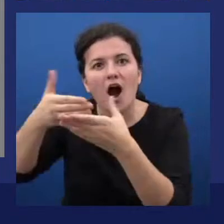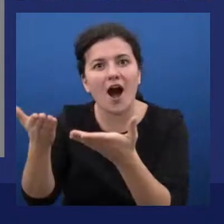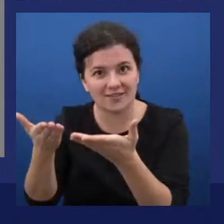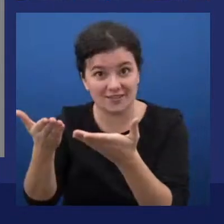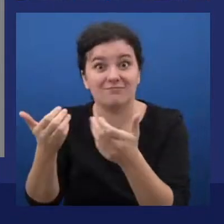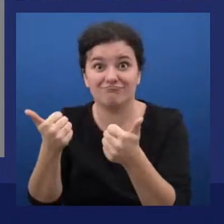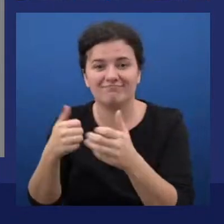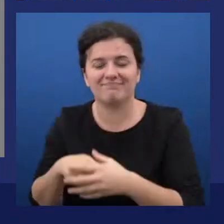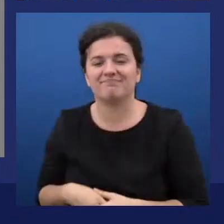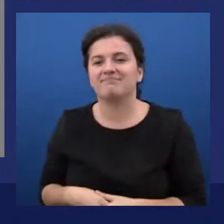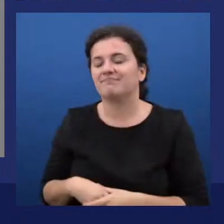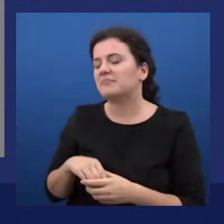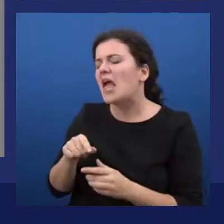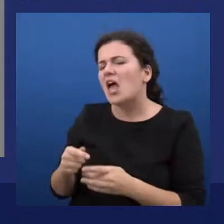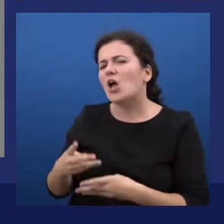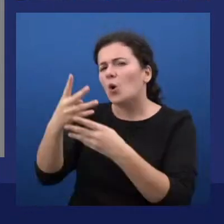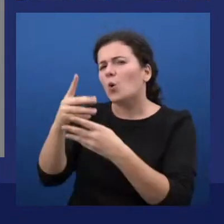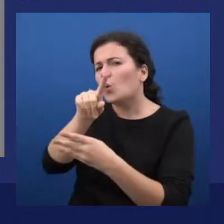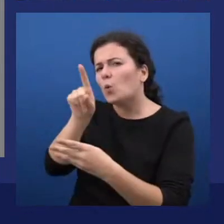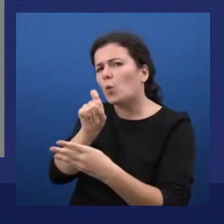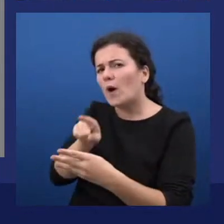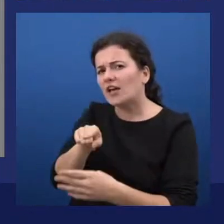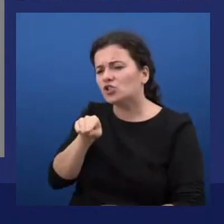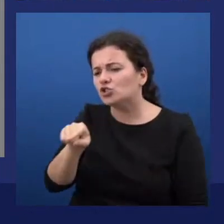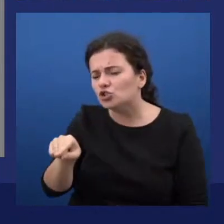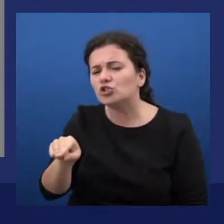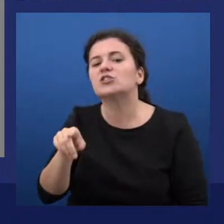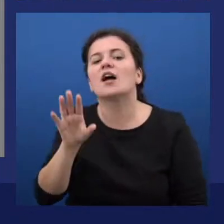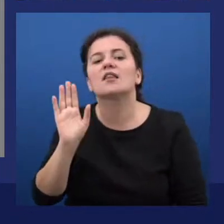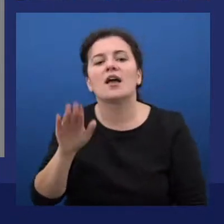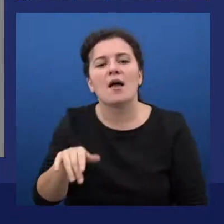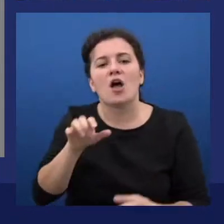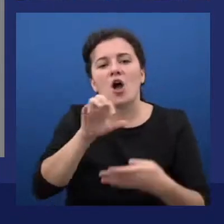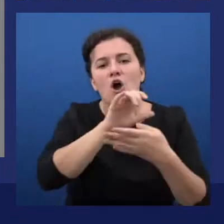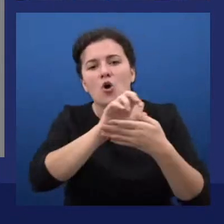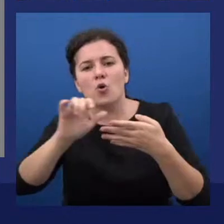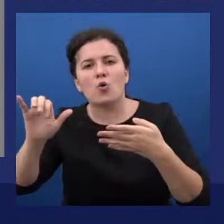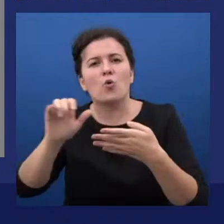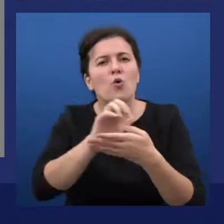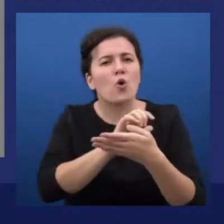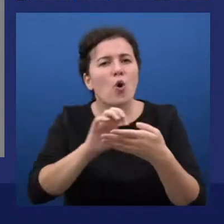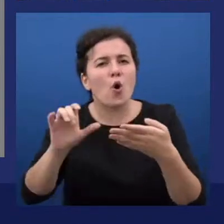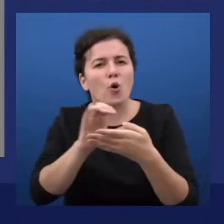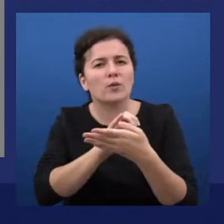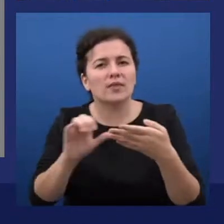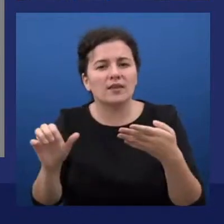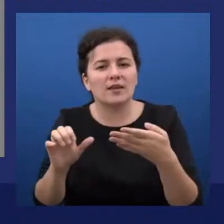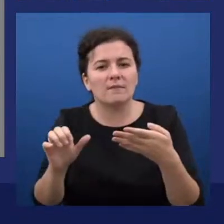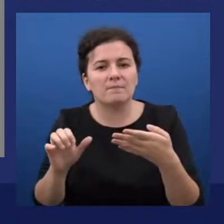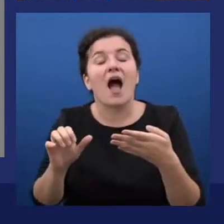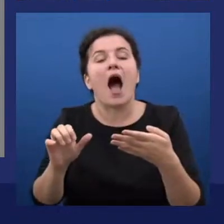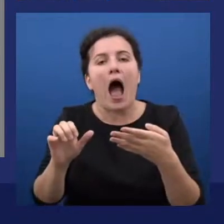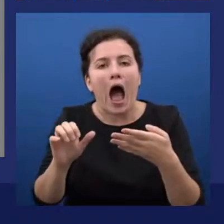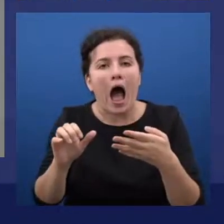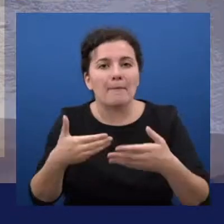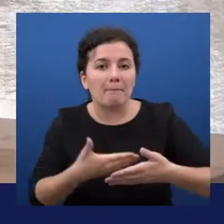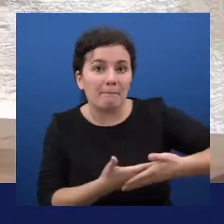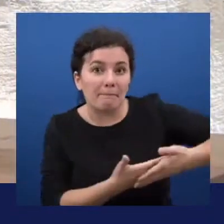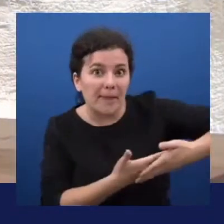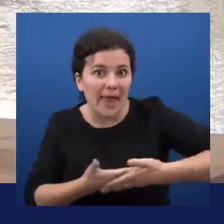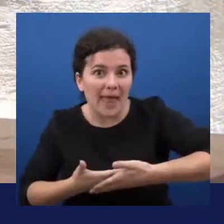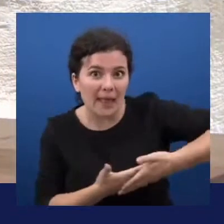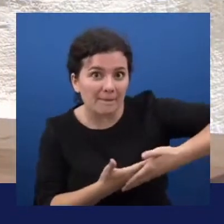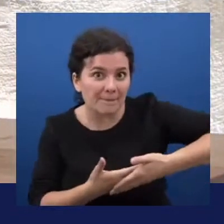Matt, his wife is doing research about coding infant and parent interactions, reading babies' minds. I wish I could read